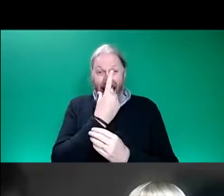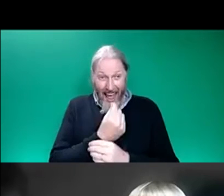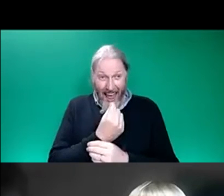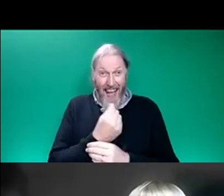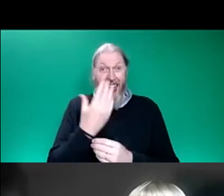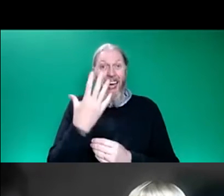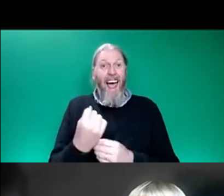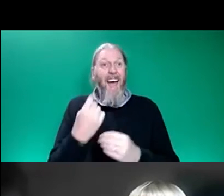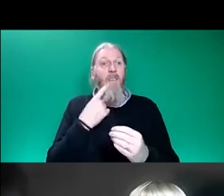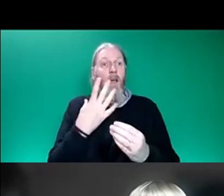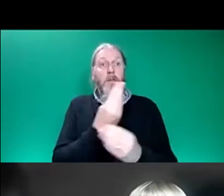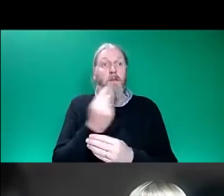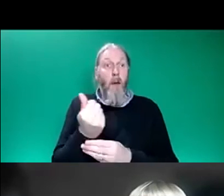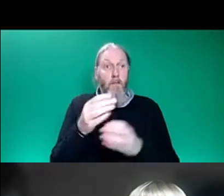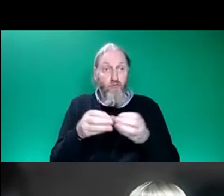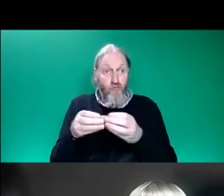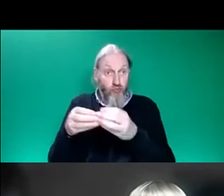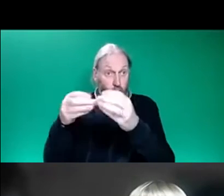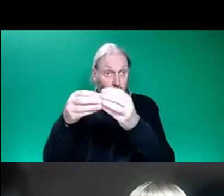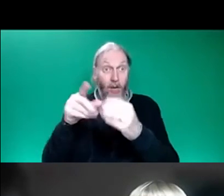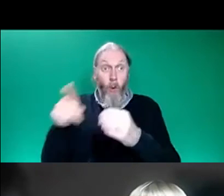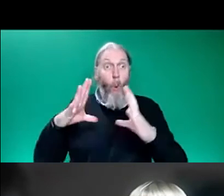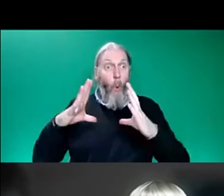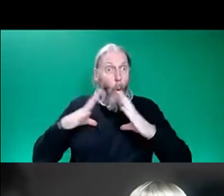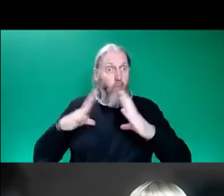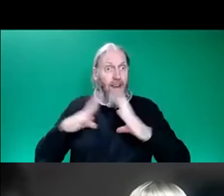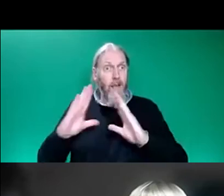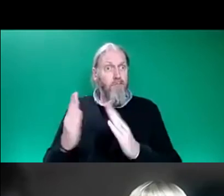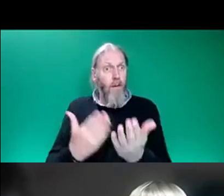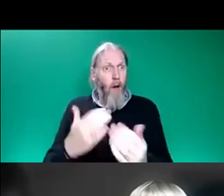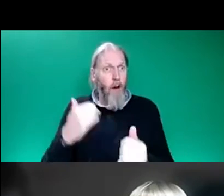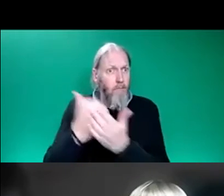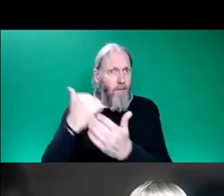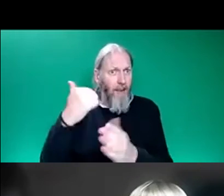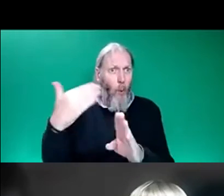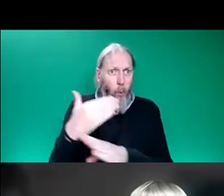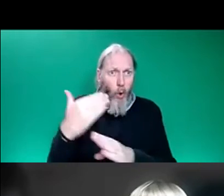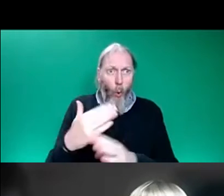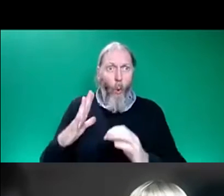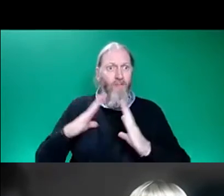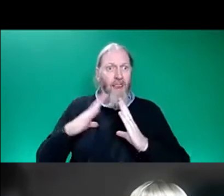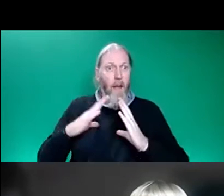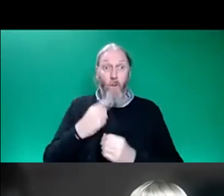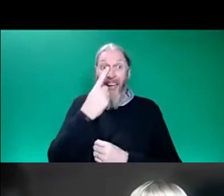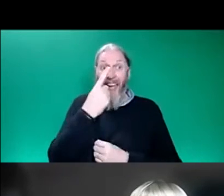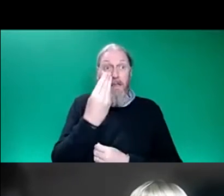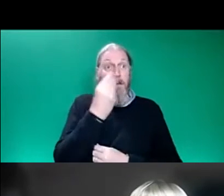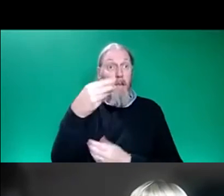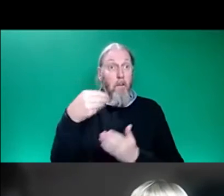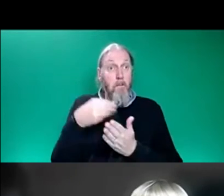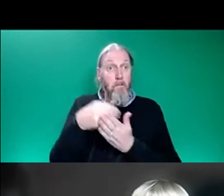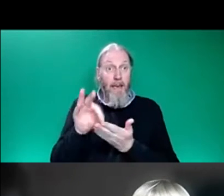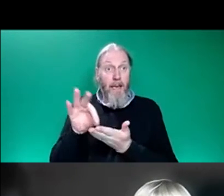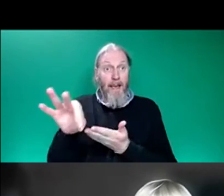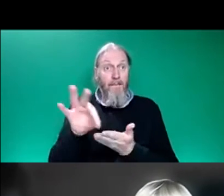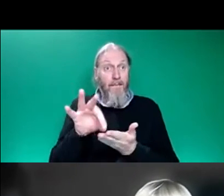who are already really running and delivering fantastic work in the city, and by providing small pots of money with an application process